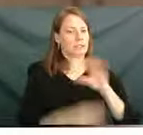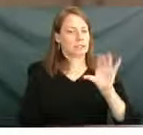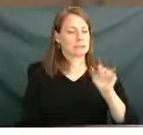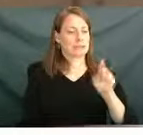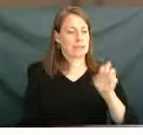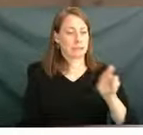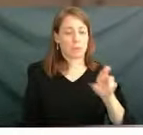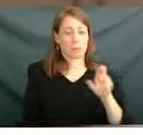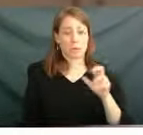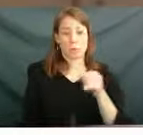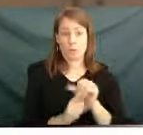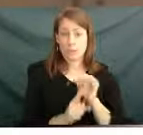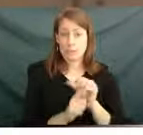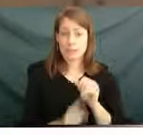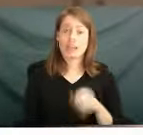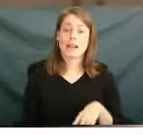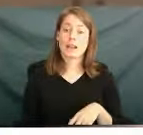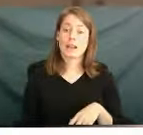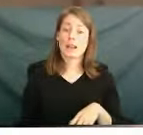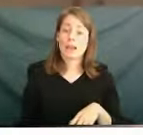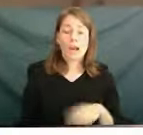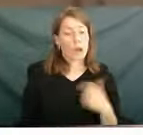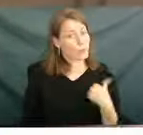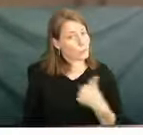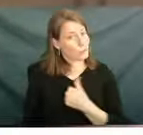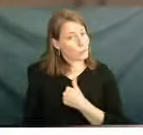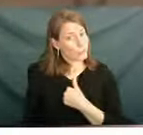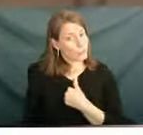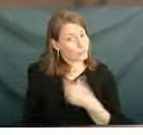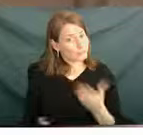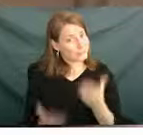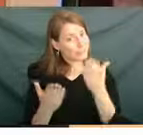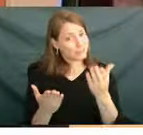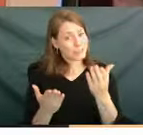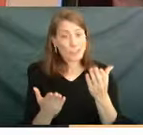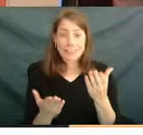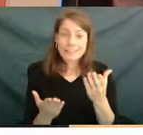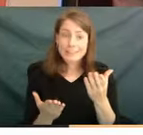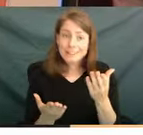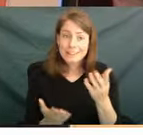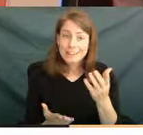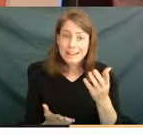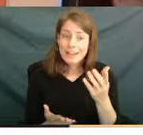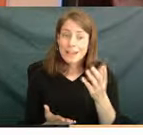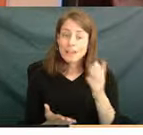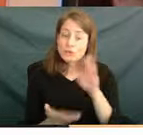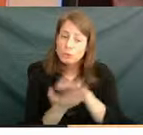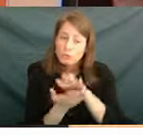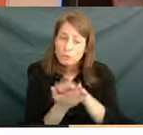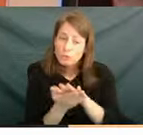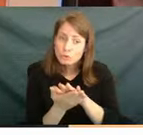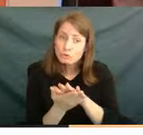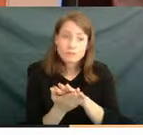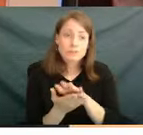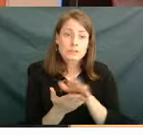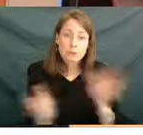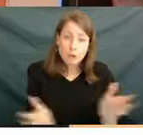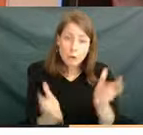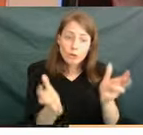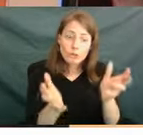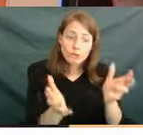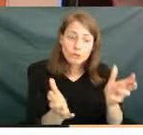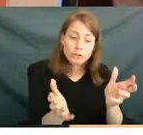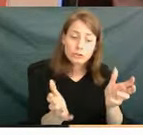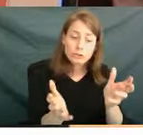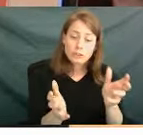the safety features that are available on their favourite services. On the ChildNet KidSmart website, we've got a skills school where